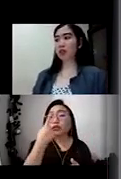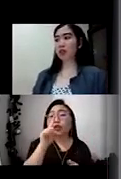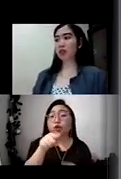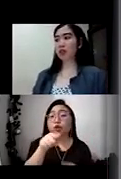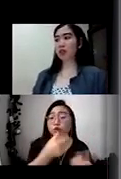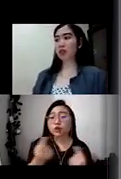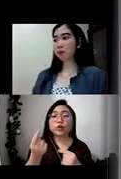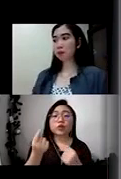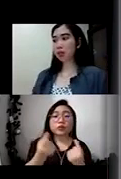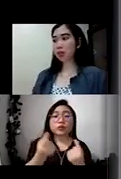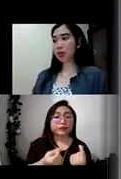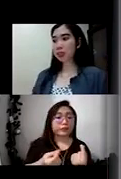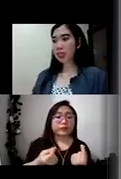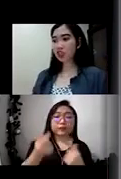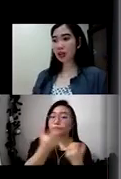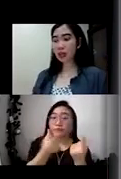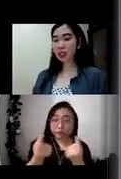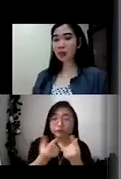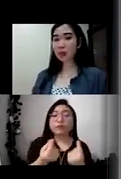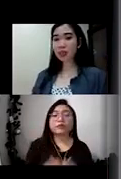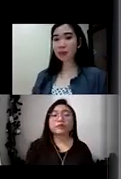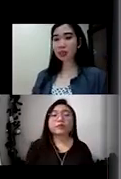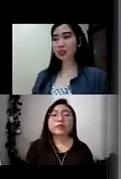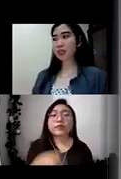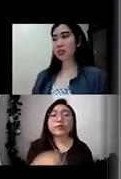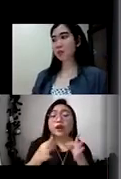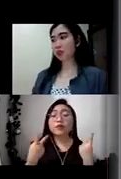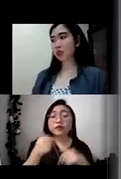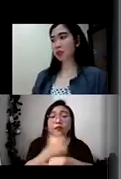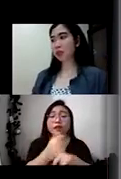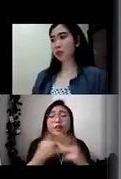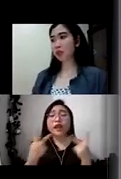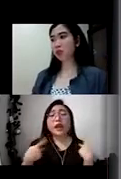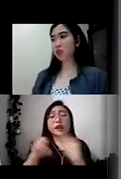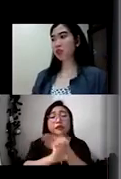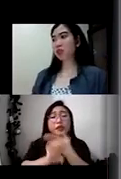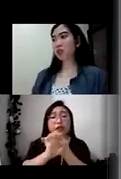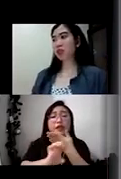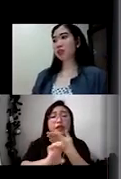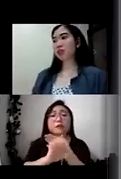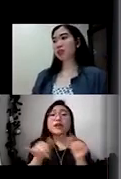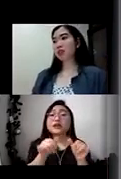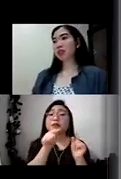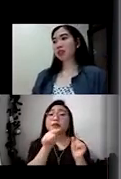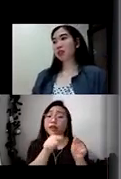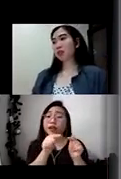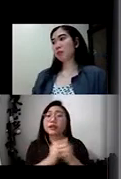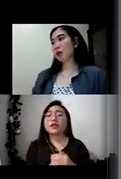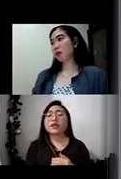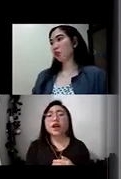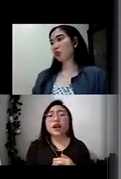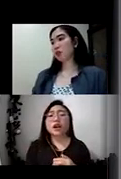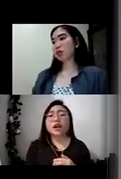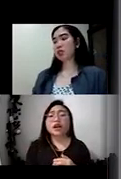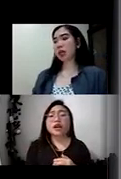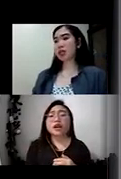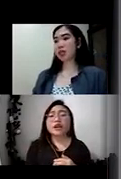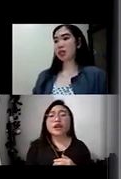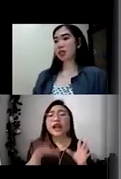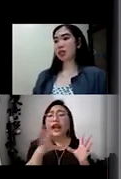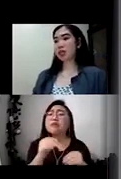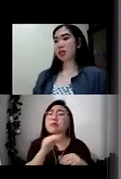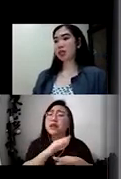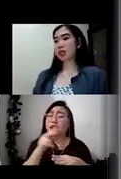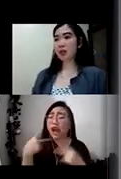Yan. So if naka-assign siya, may email na matatanggap itong email na to, and mano-notify siya